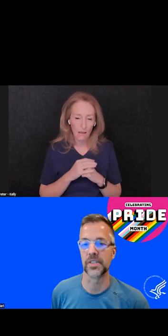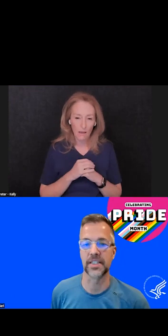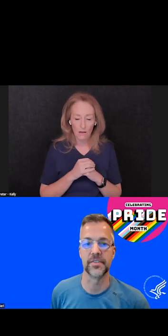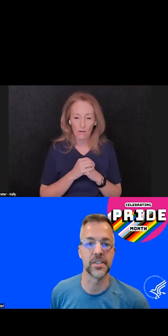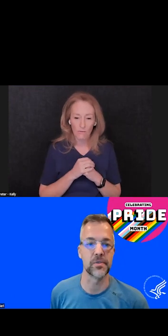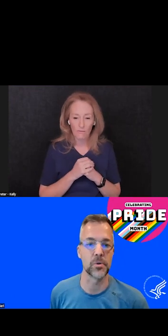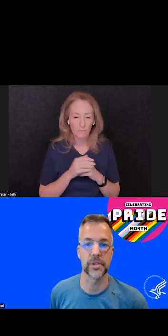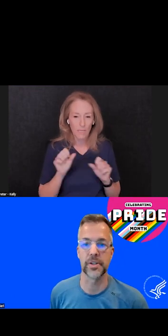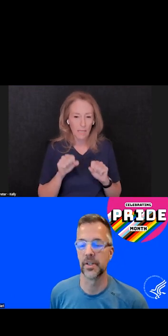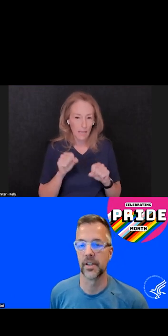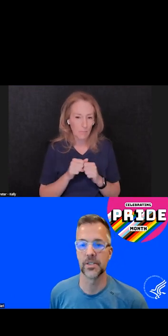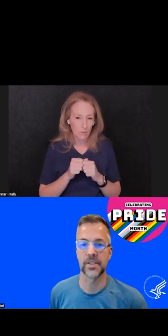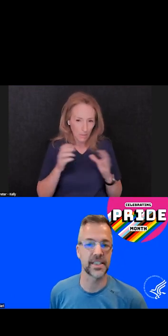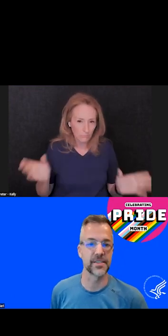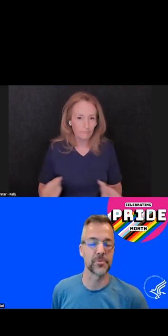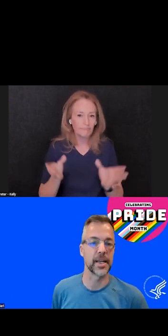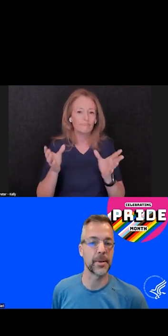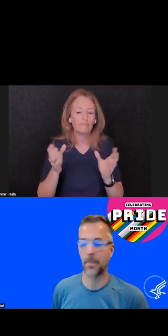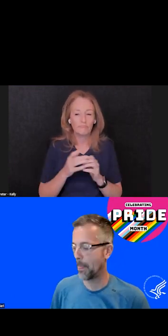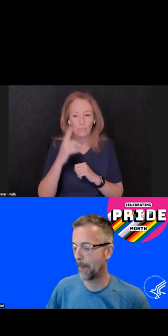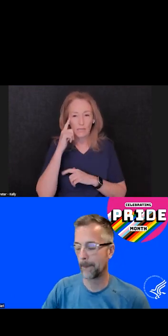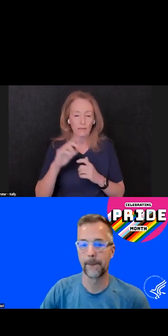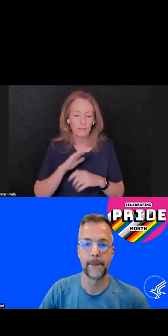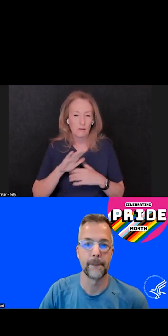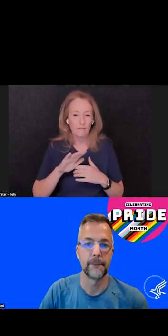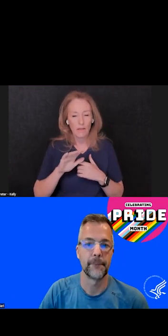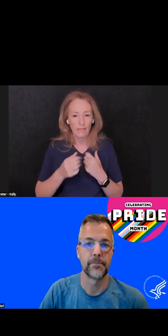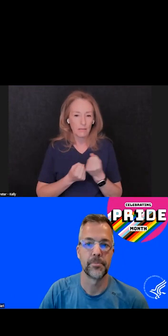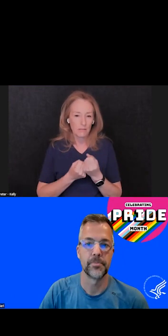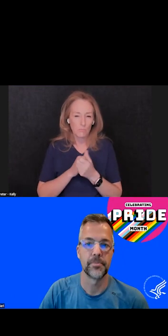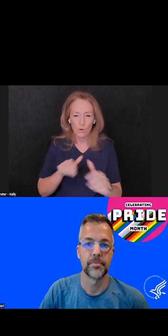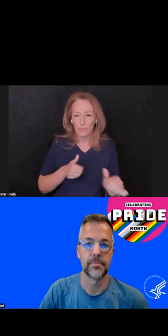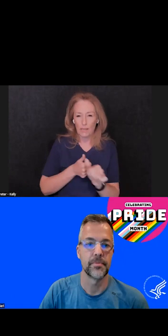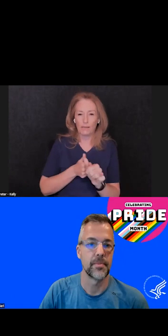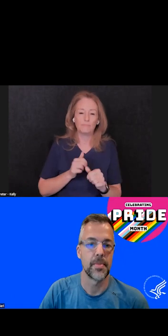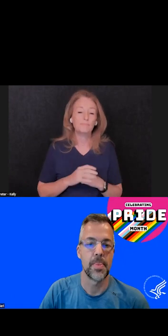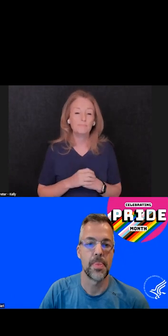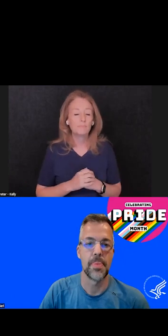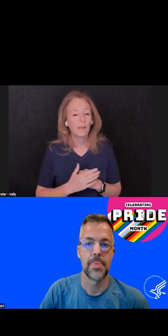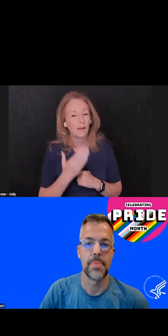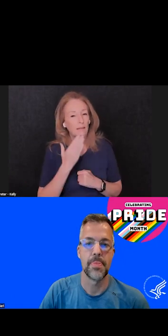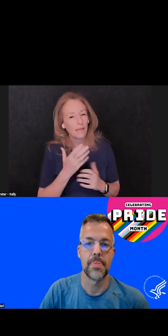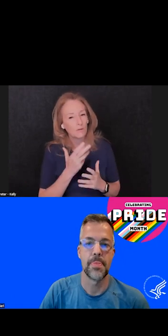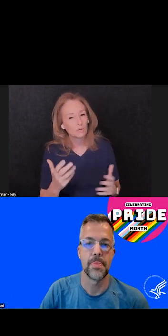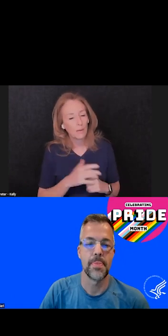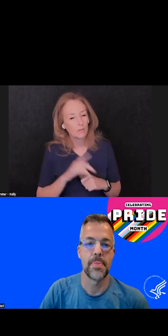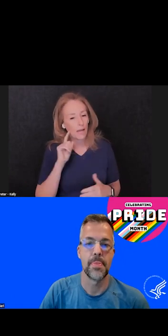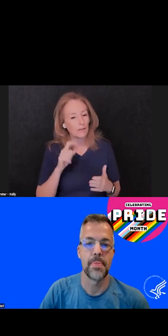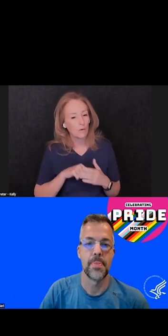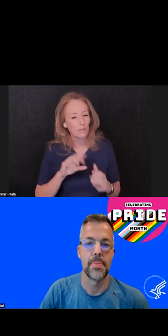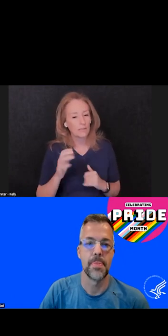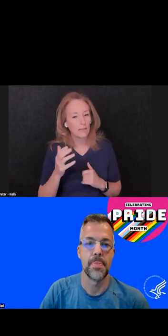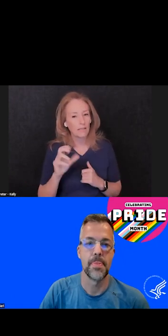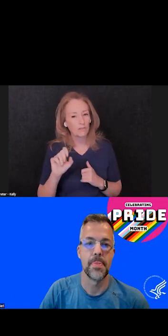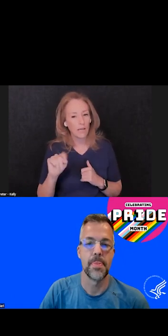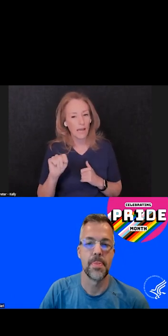move those activities forward. So I think that's it for me, Amy. John, thanks so much. And I noticed in the chat, a couple people would love for the